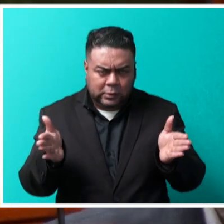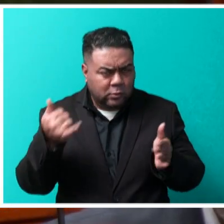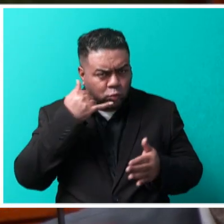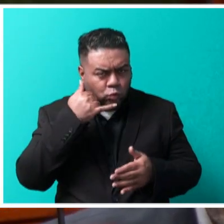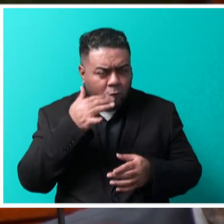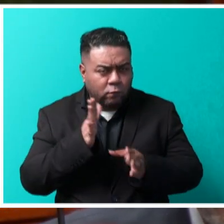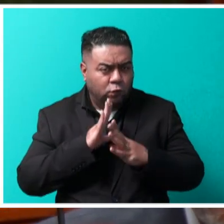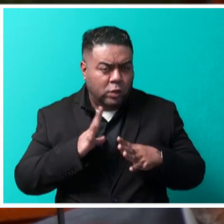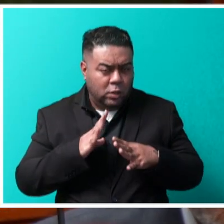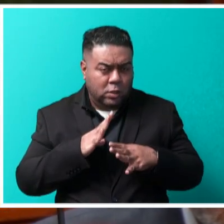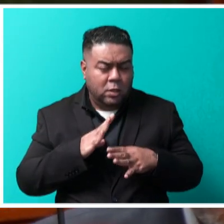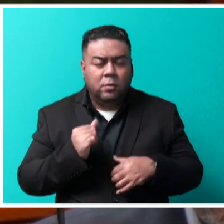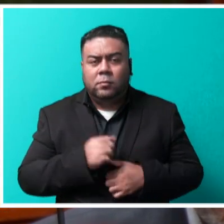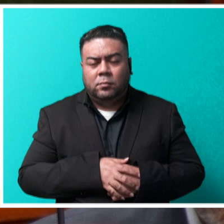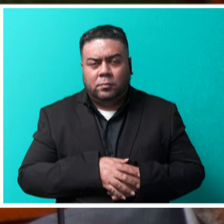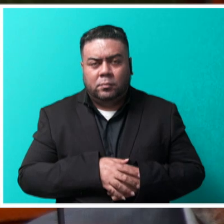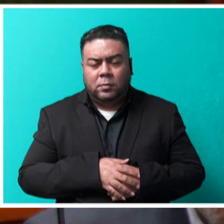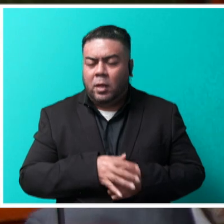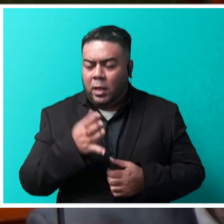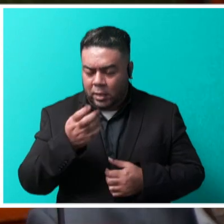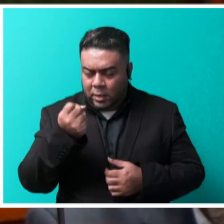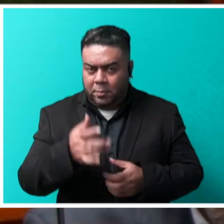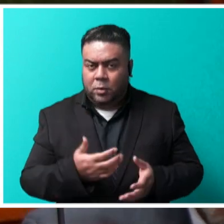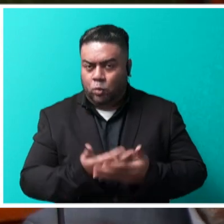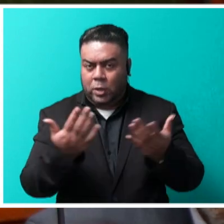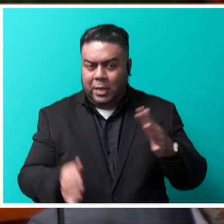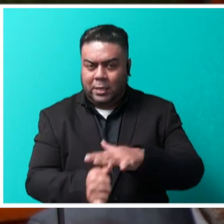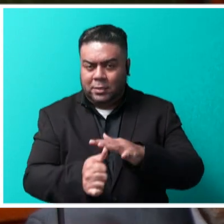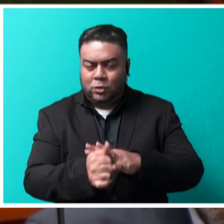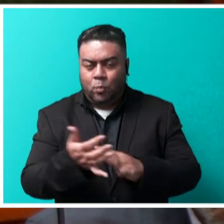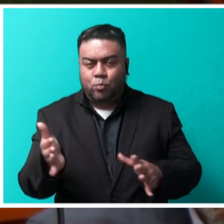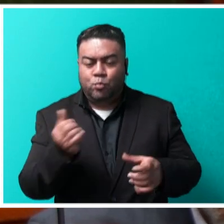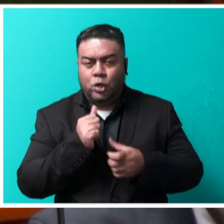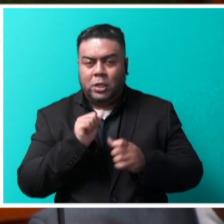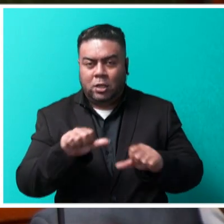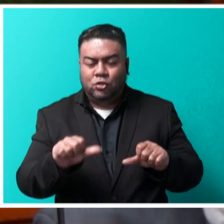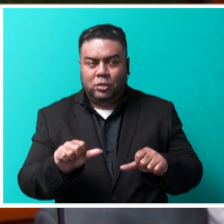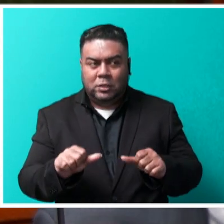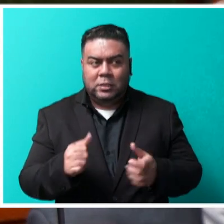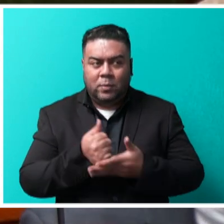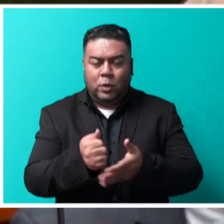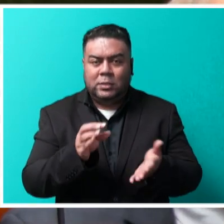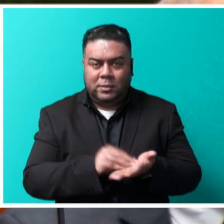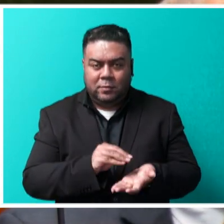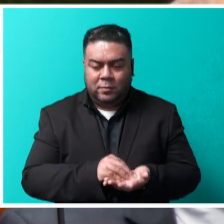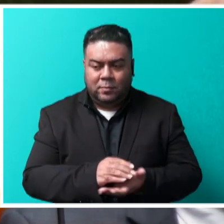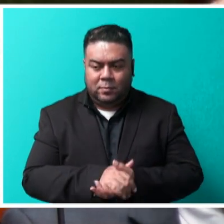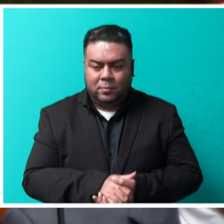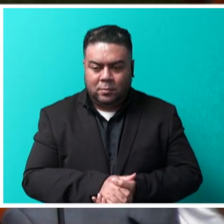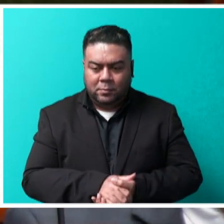support a women's shelter in the Western Division, ensuring greater access to protection and support services. Mr.